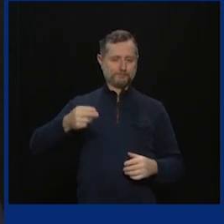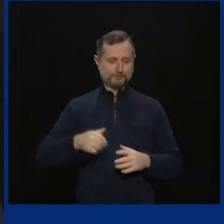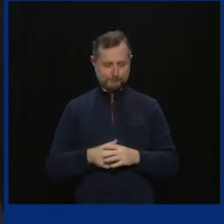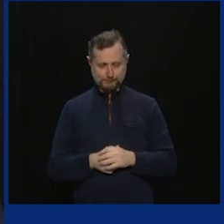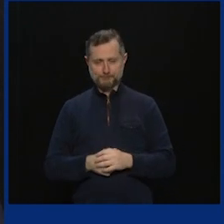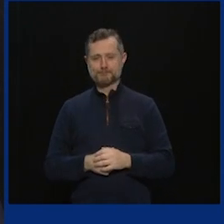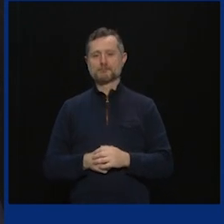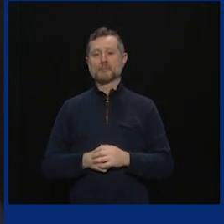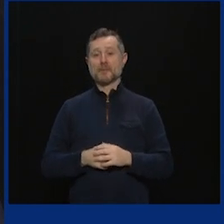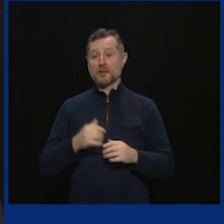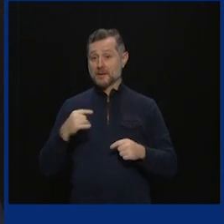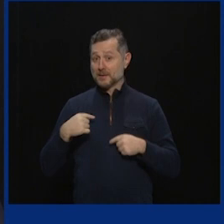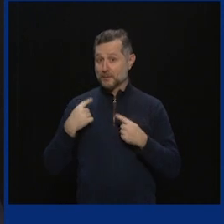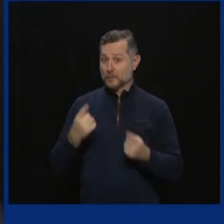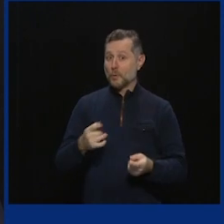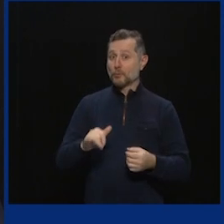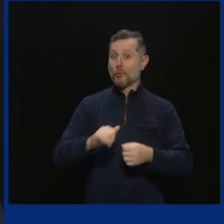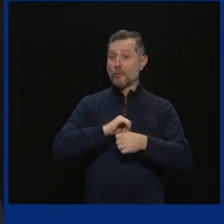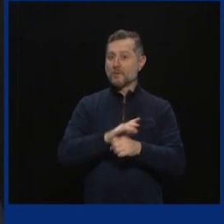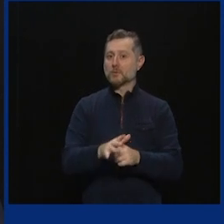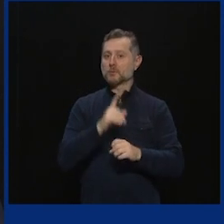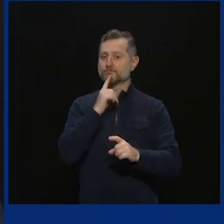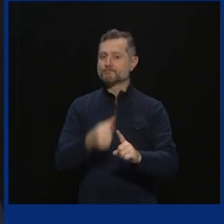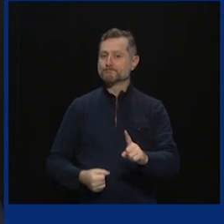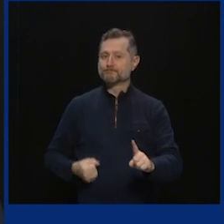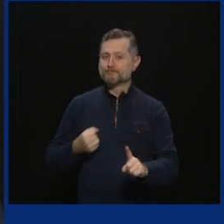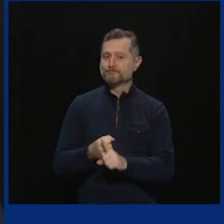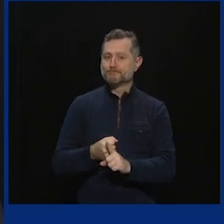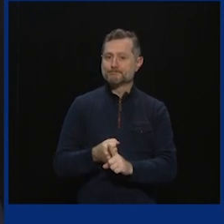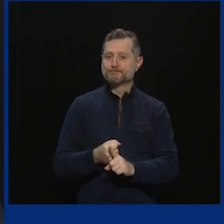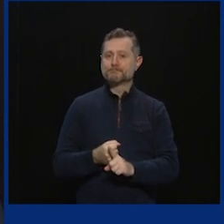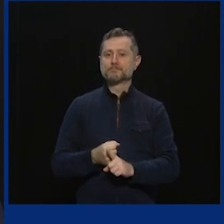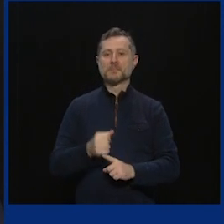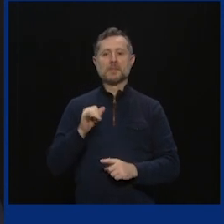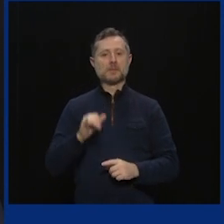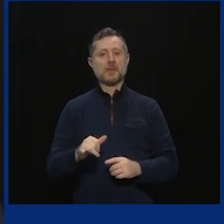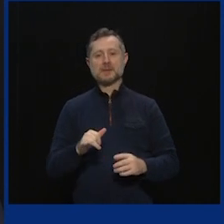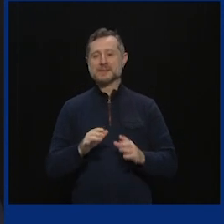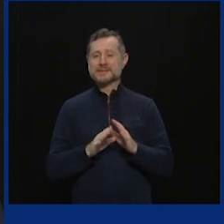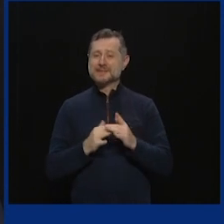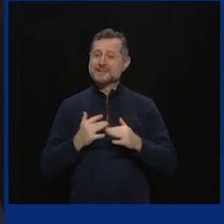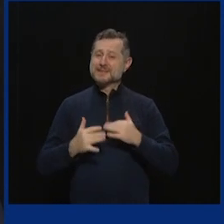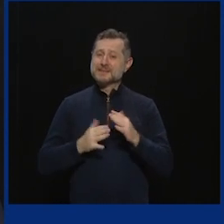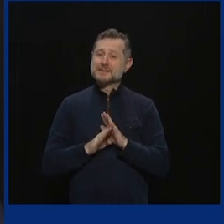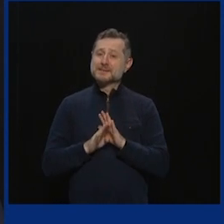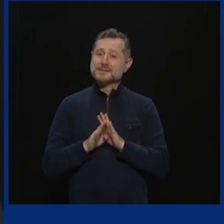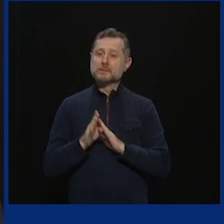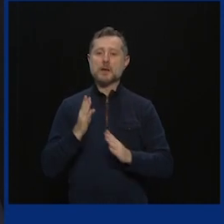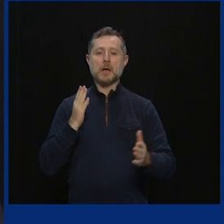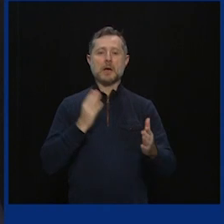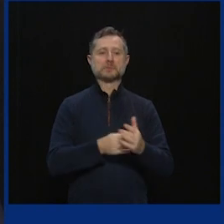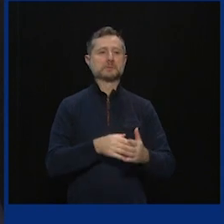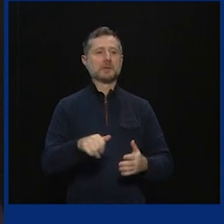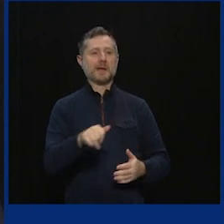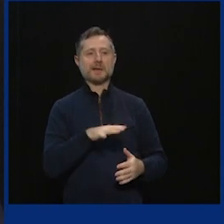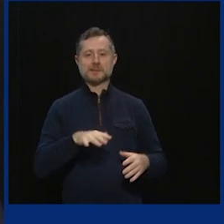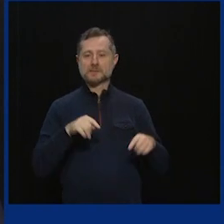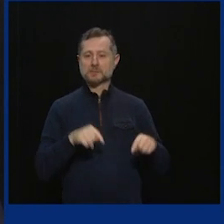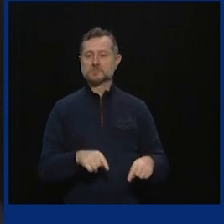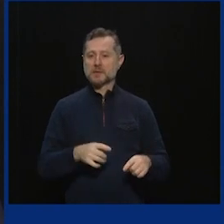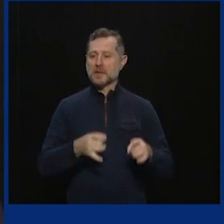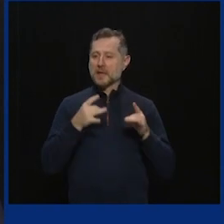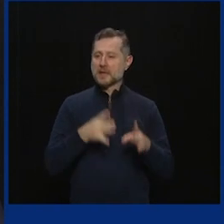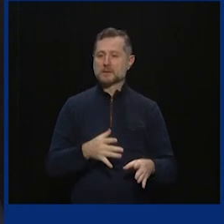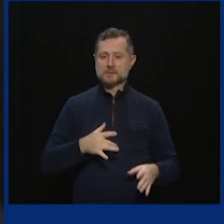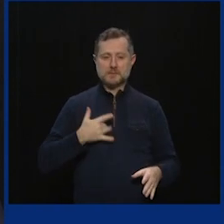by COVID and the rise of the anti-Asian hate sentiment. The American Legion, Post